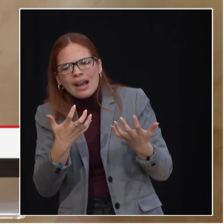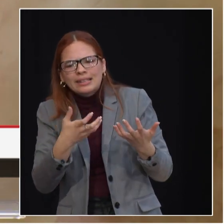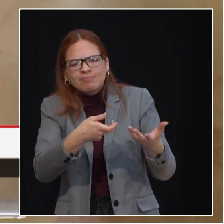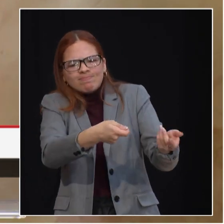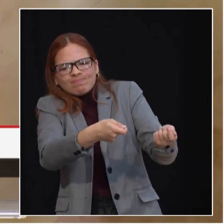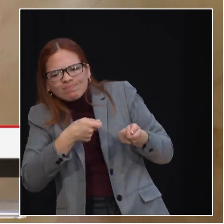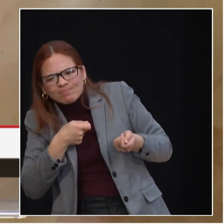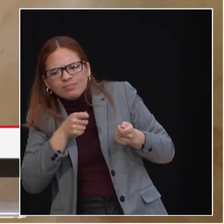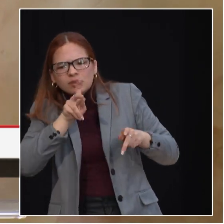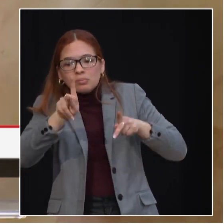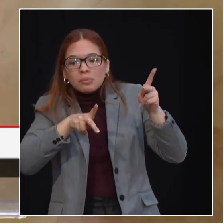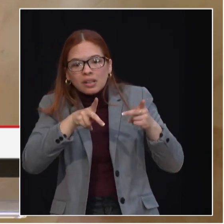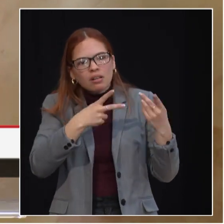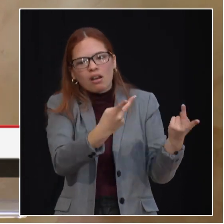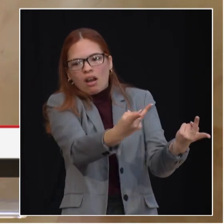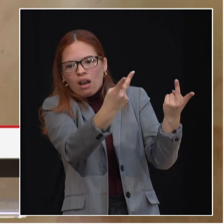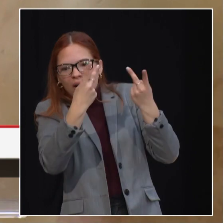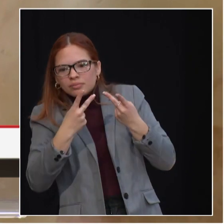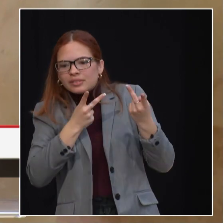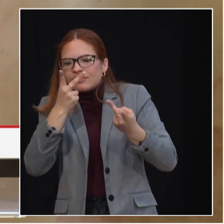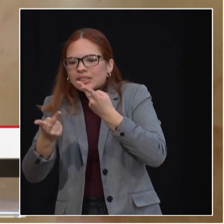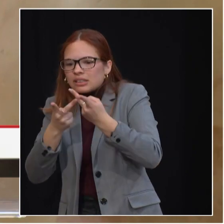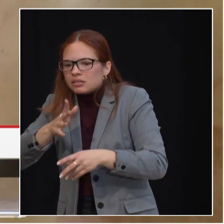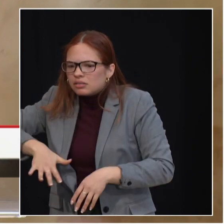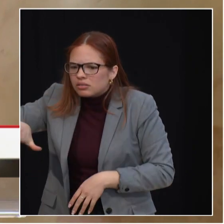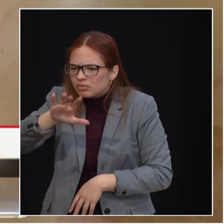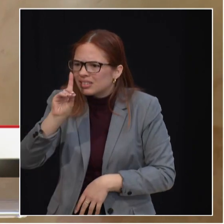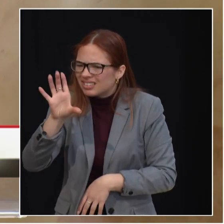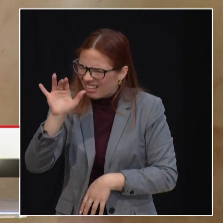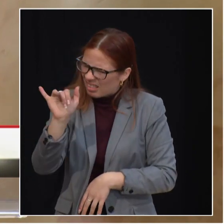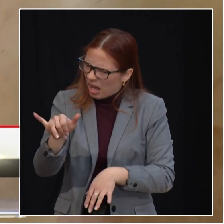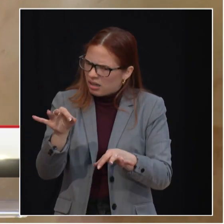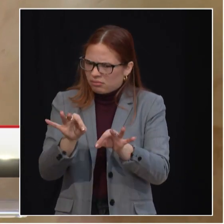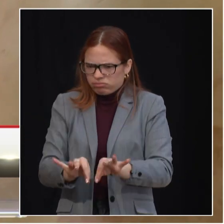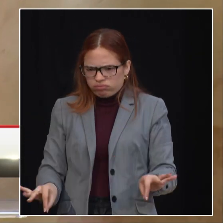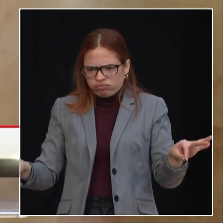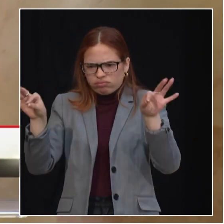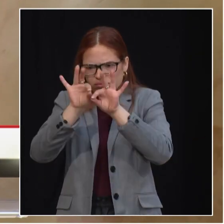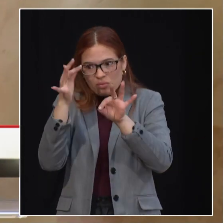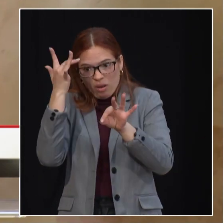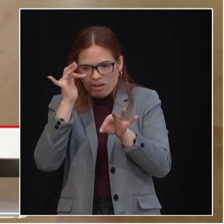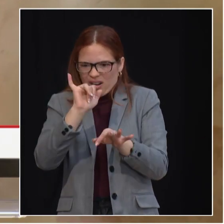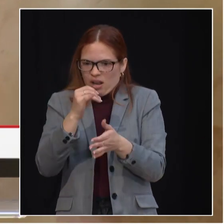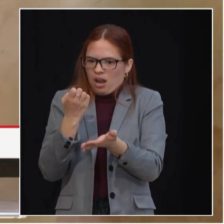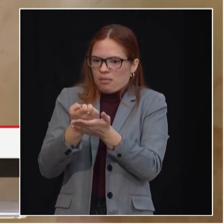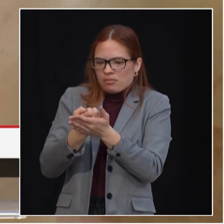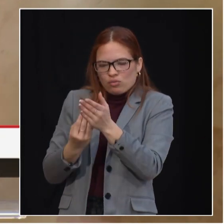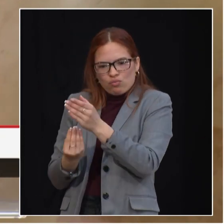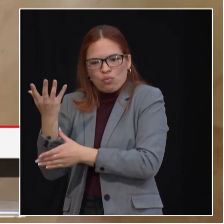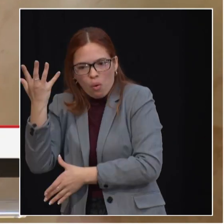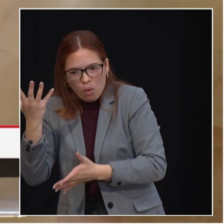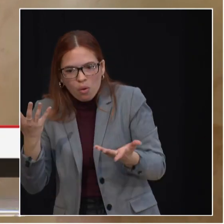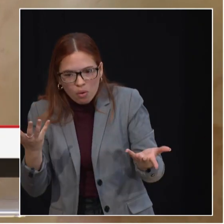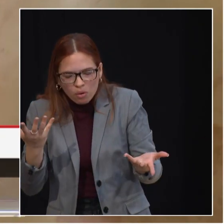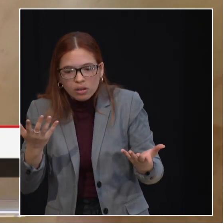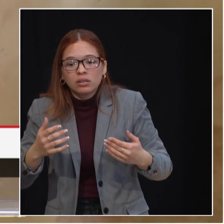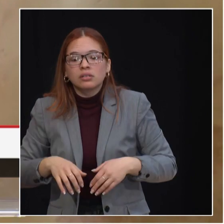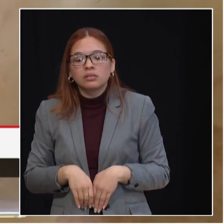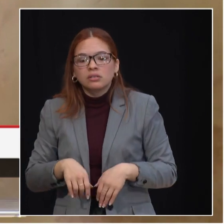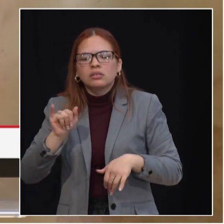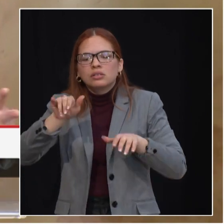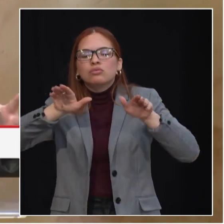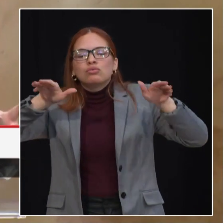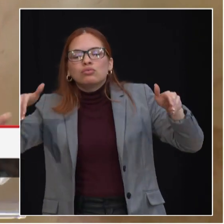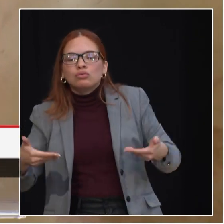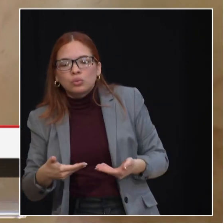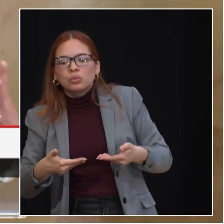and visitors, which is incredibly important to our economy. So next, I am going to introduce a